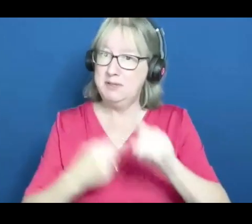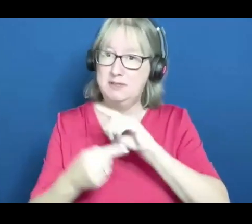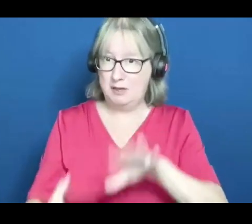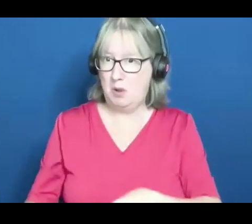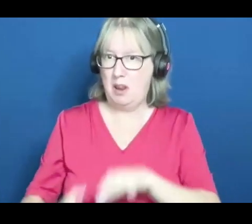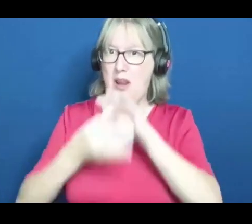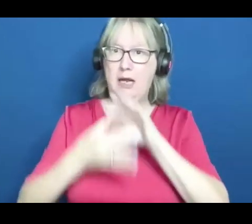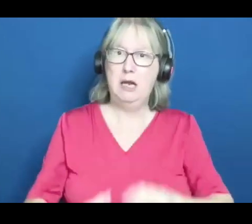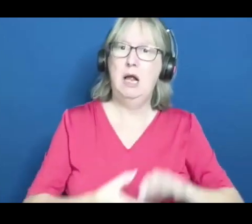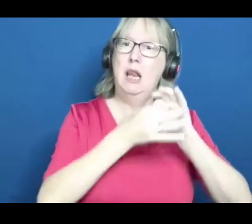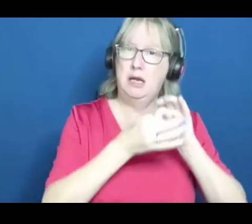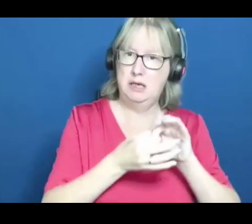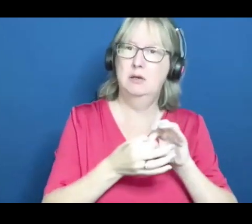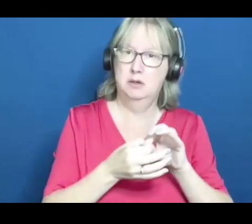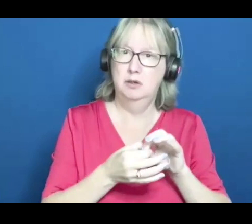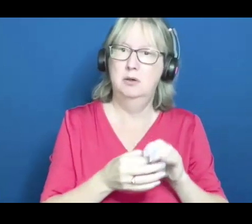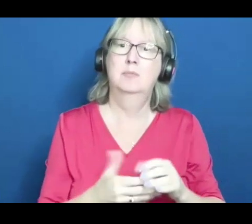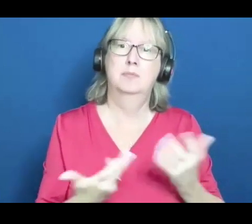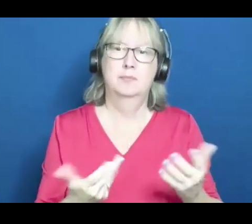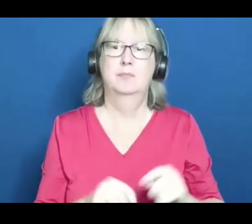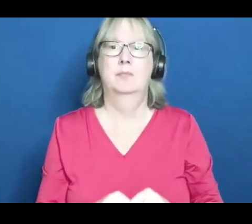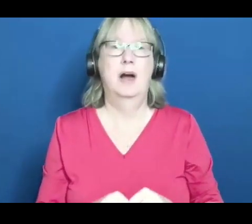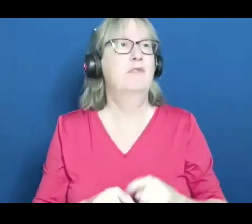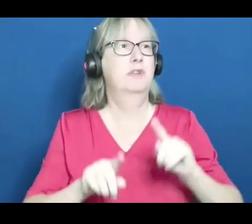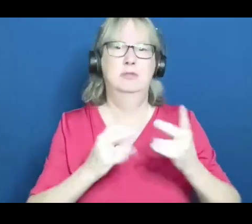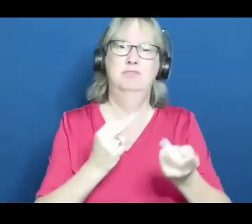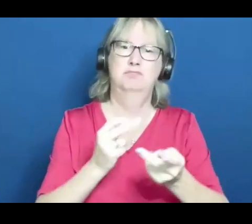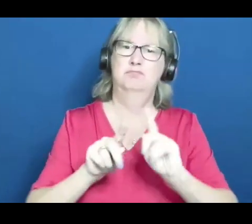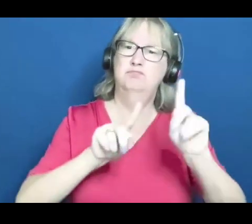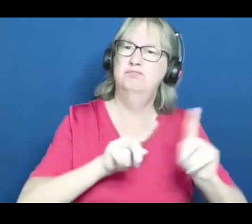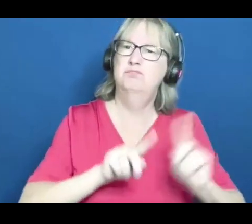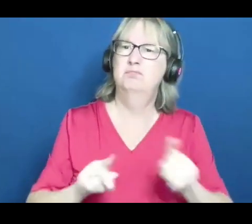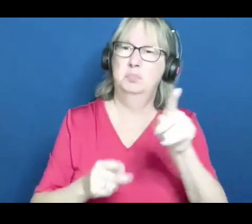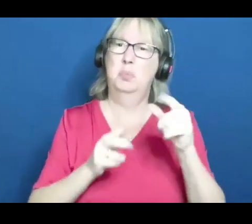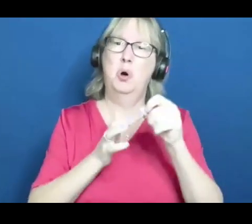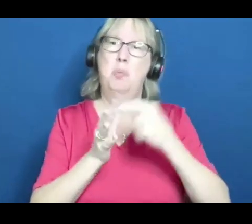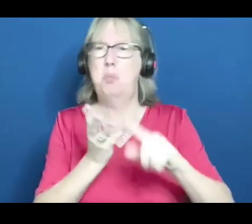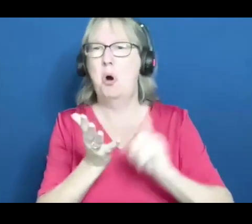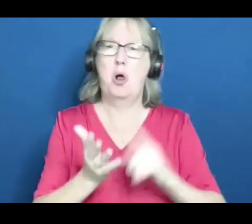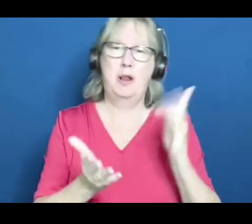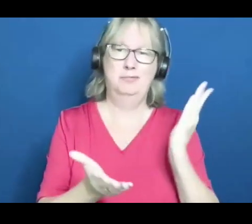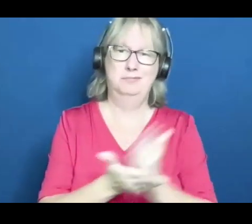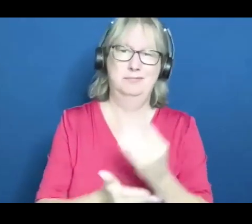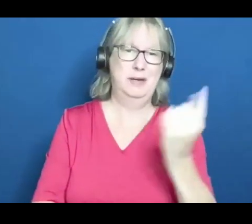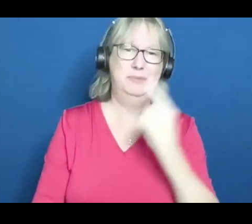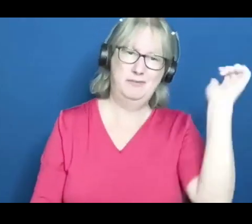addition, I can use that on a desk for other meetings, but Paul will give you a better overview being the expert on the kit.